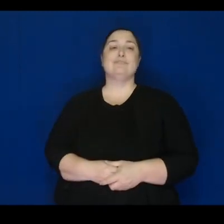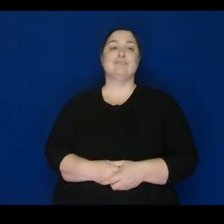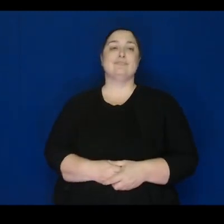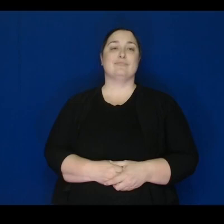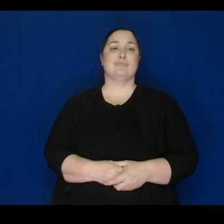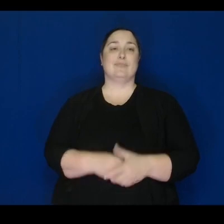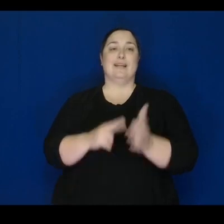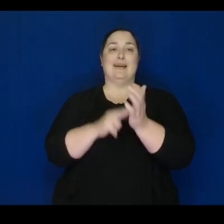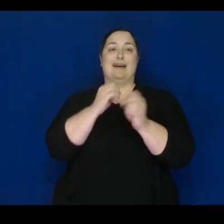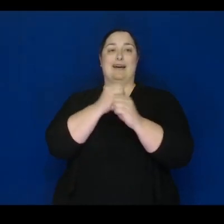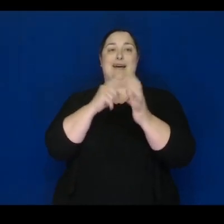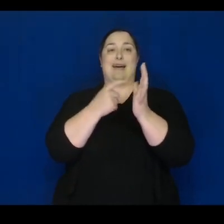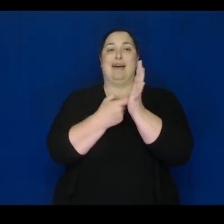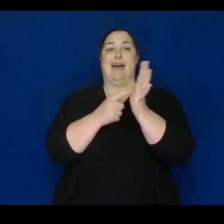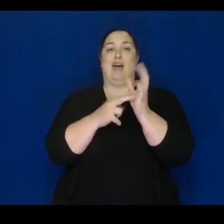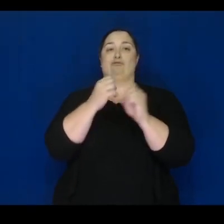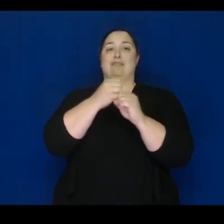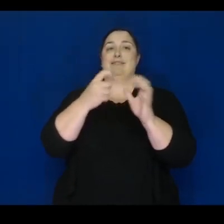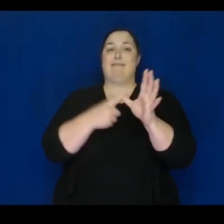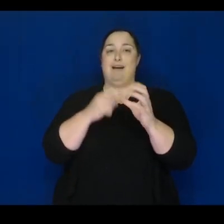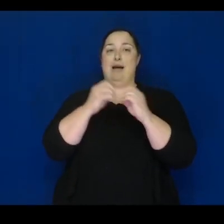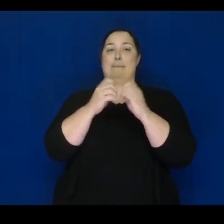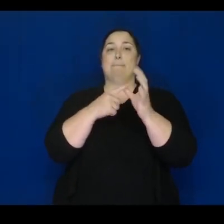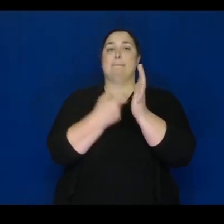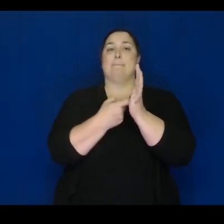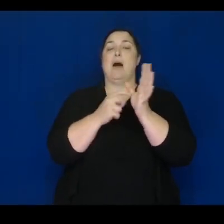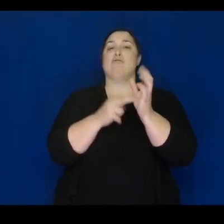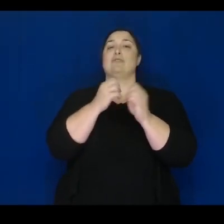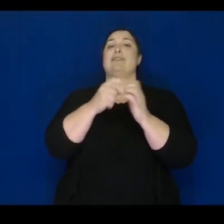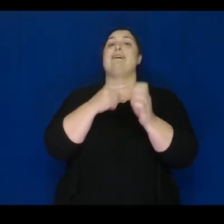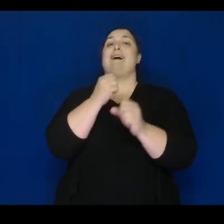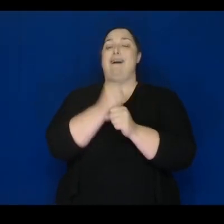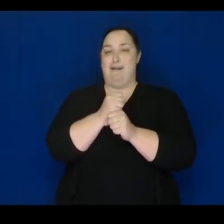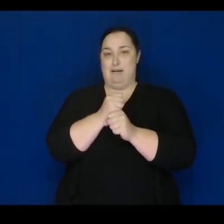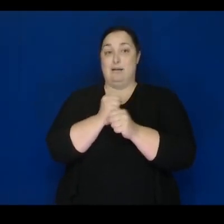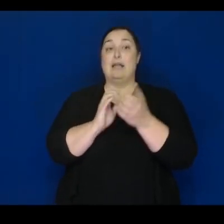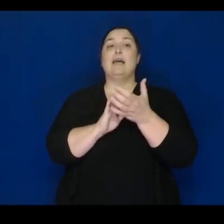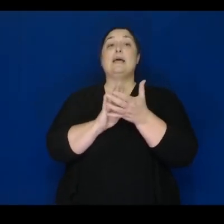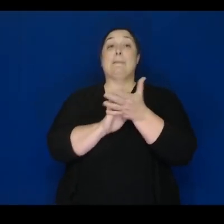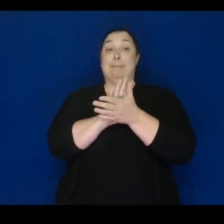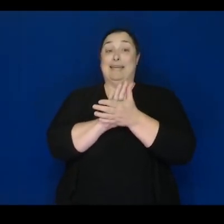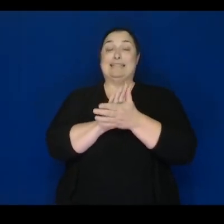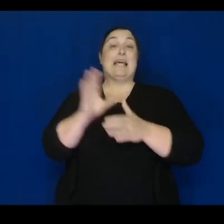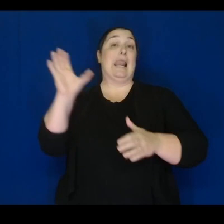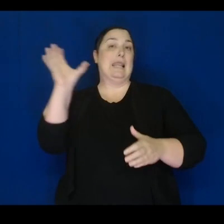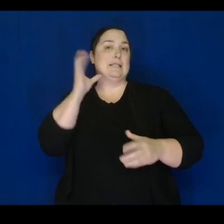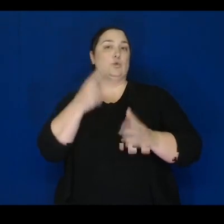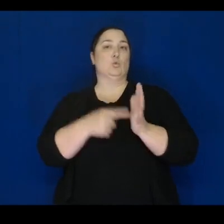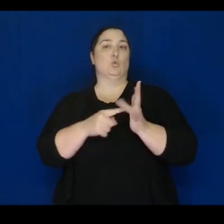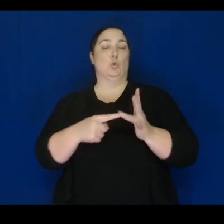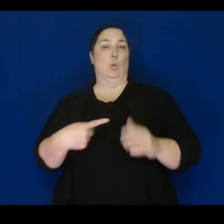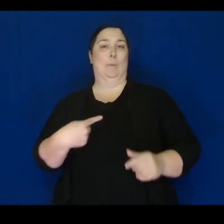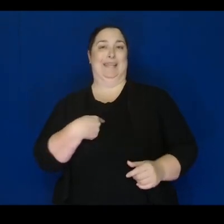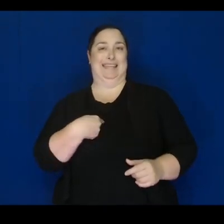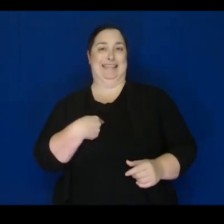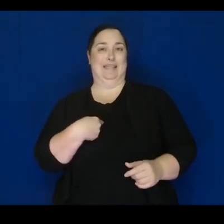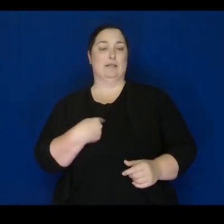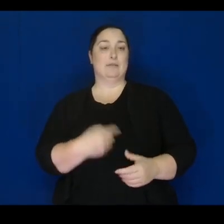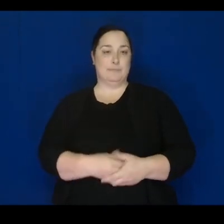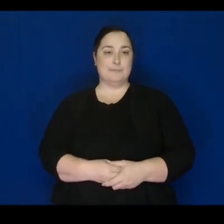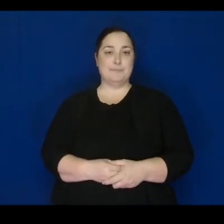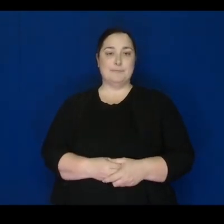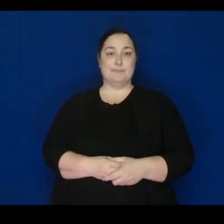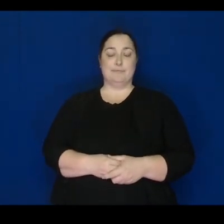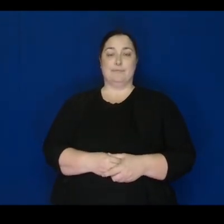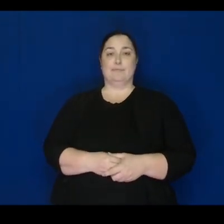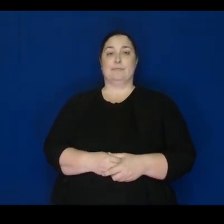So Naranga Barangang, it means listen to me, and it means that the person, for